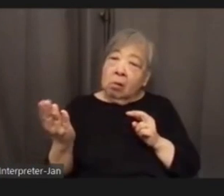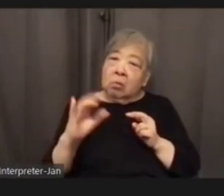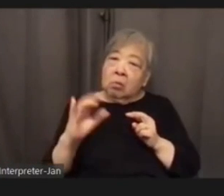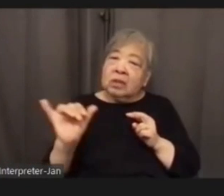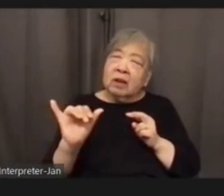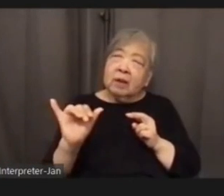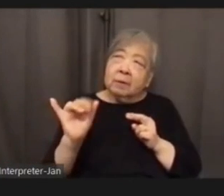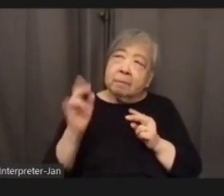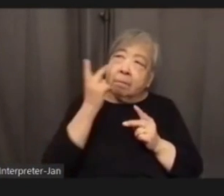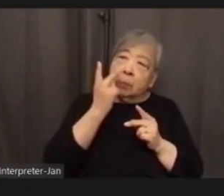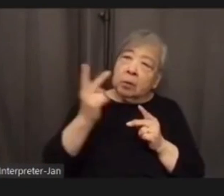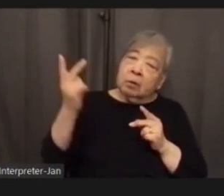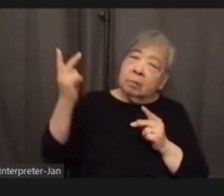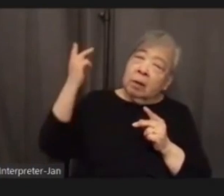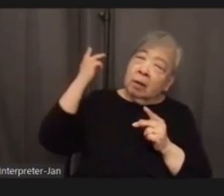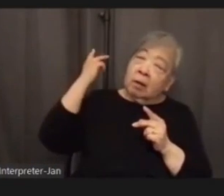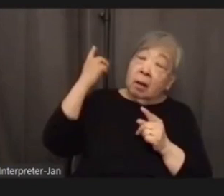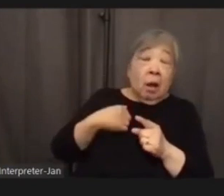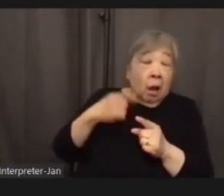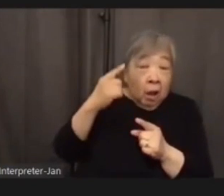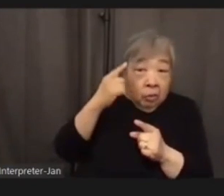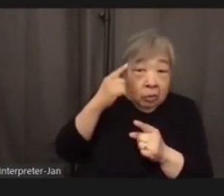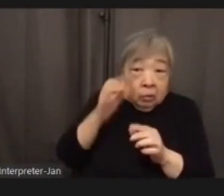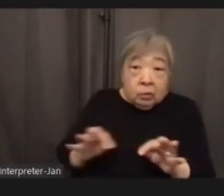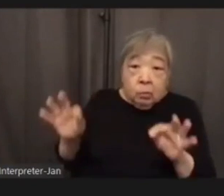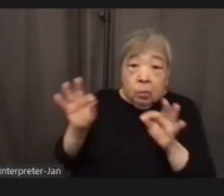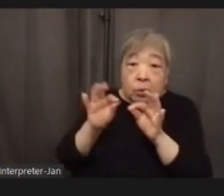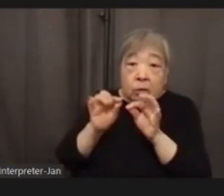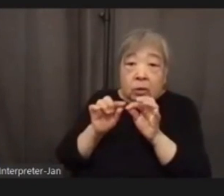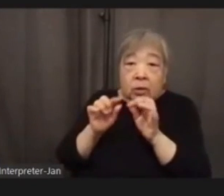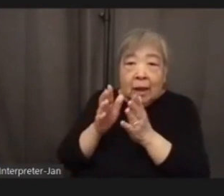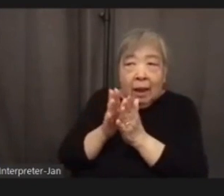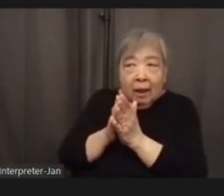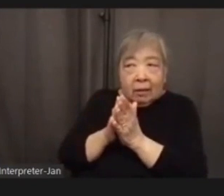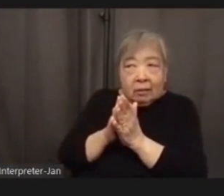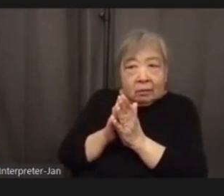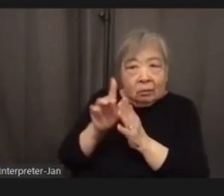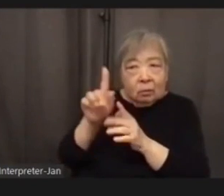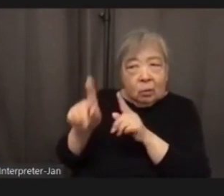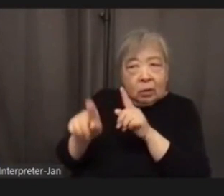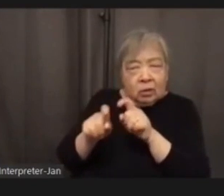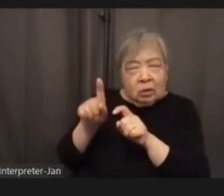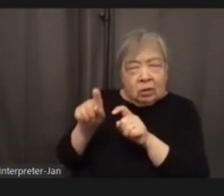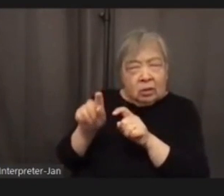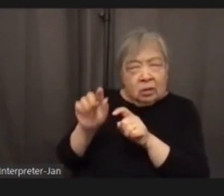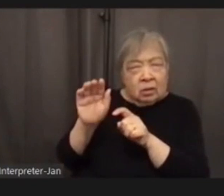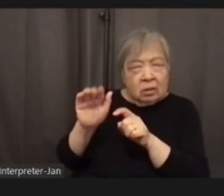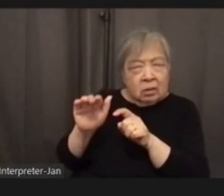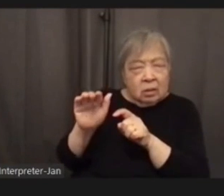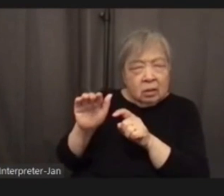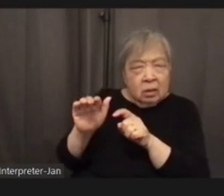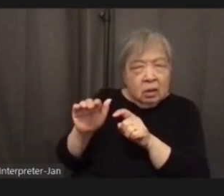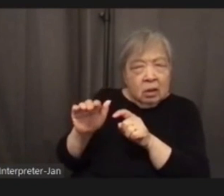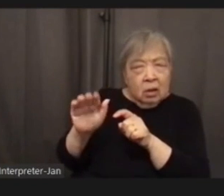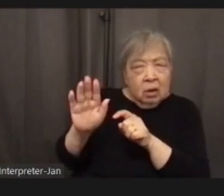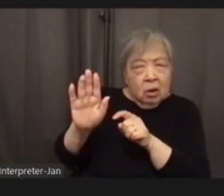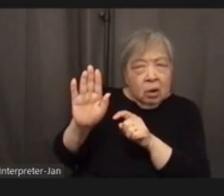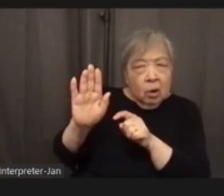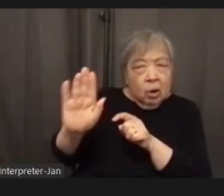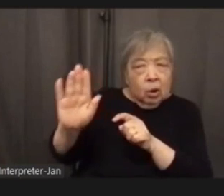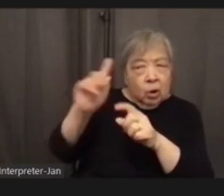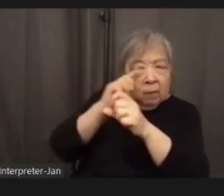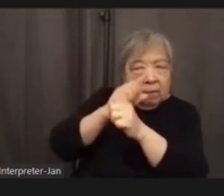right? And so I thought it was important to ask Nobuko some questions about her her